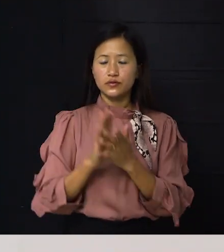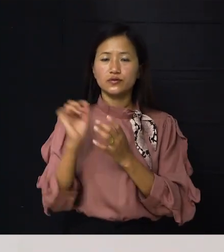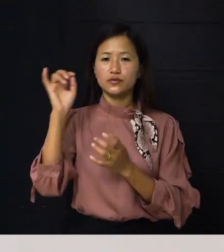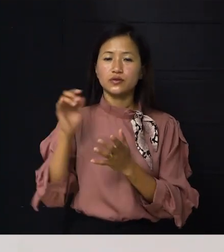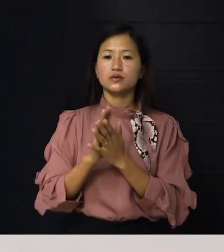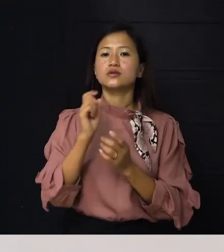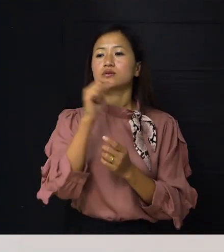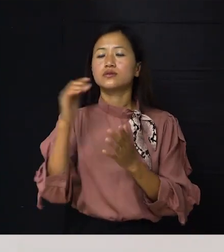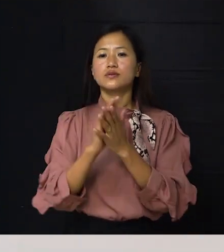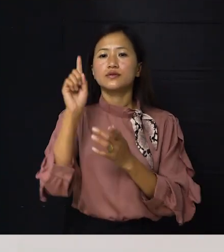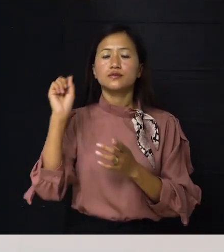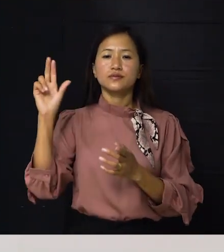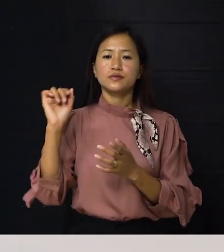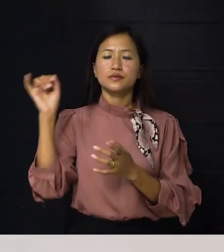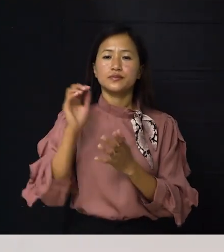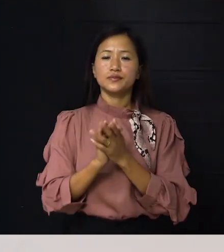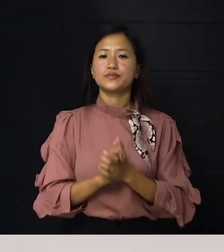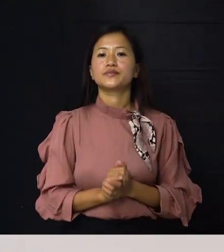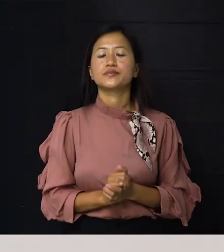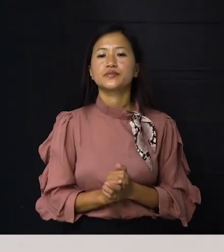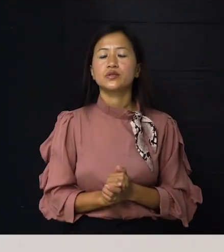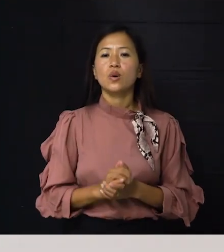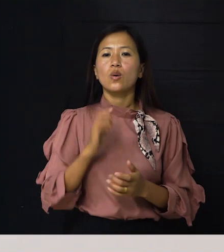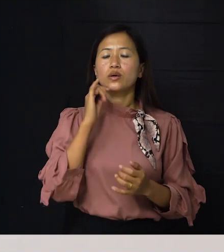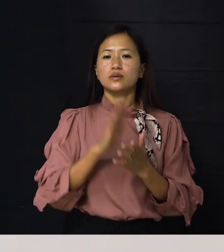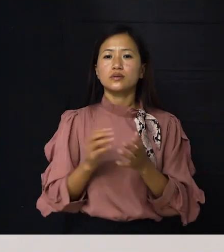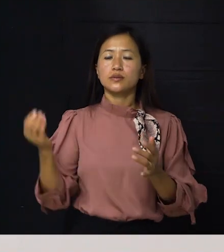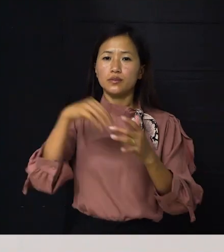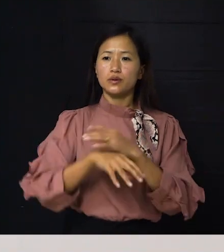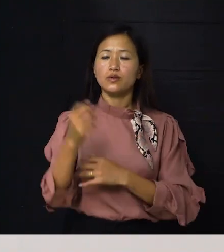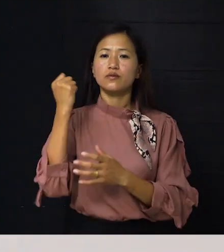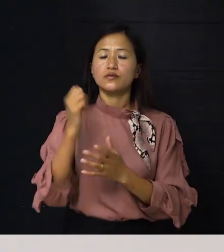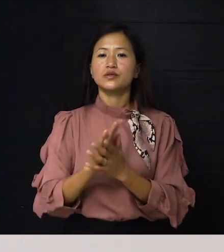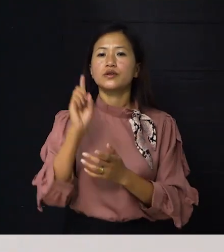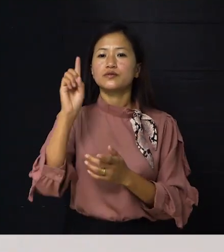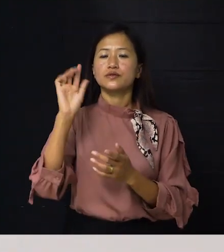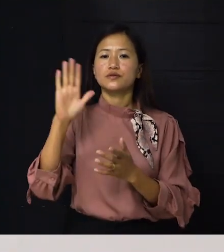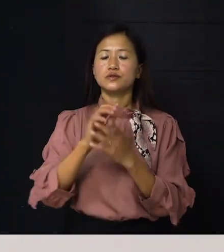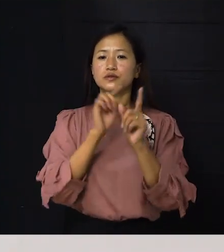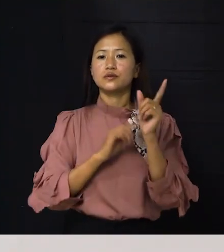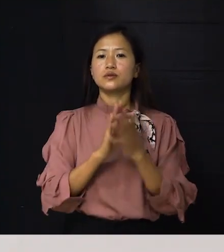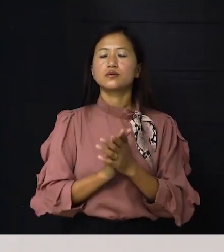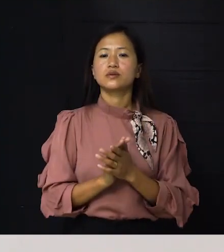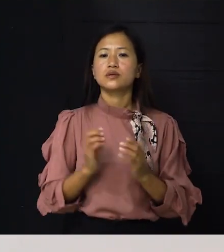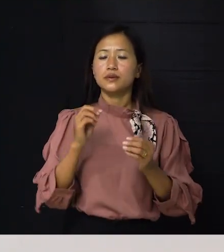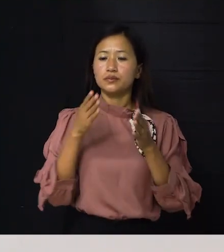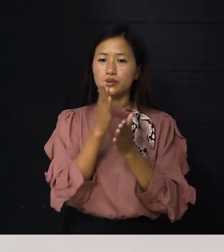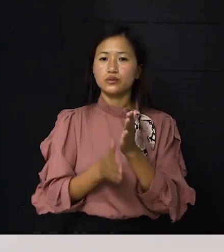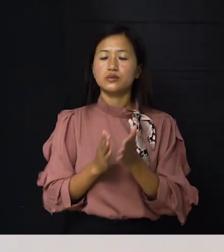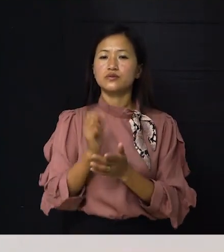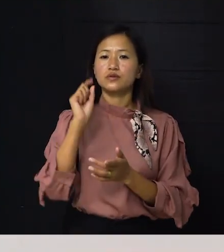1556 AD. And in the meantime, when Shershah Suri came to power, he ruled for 15 years. That was